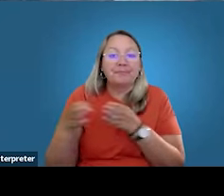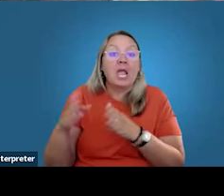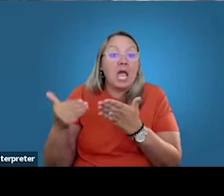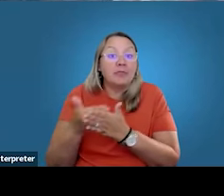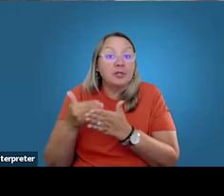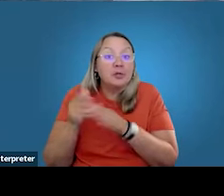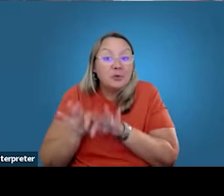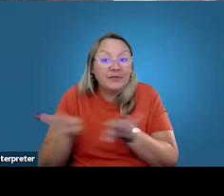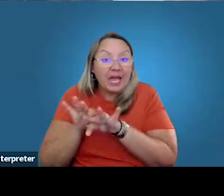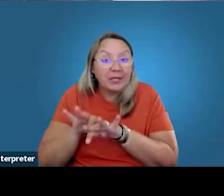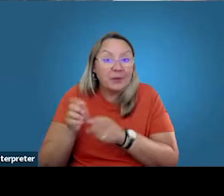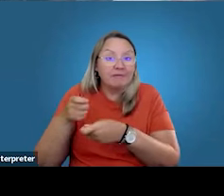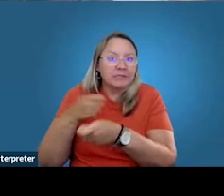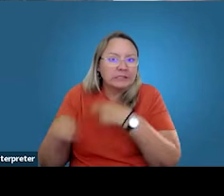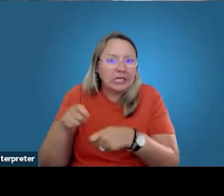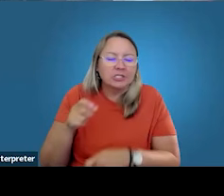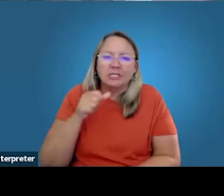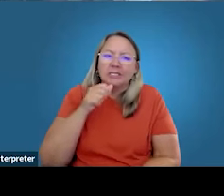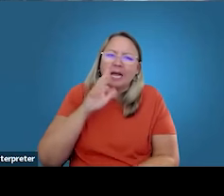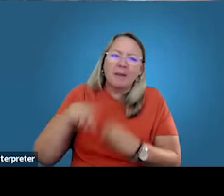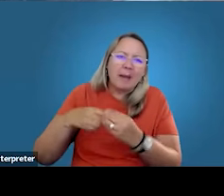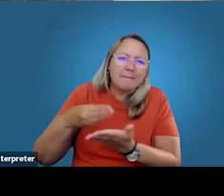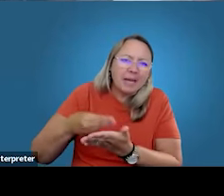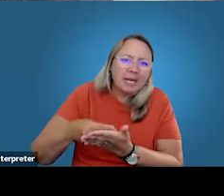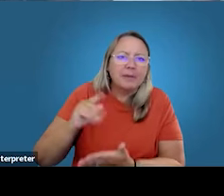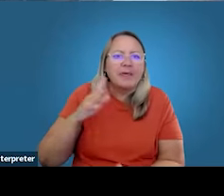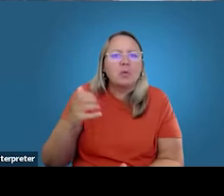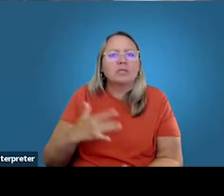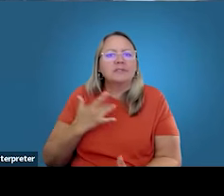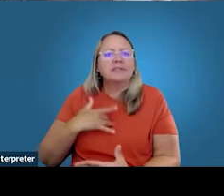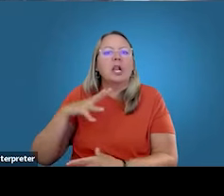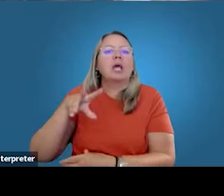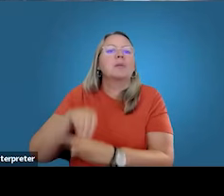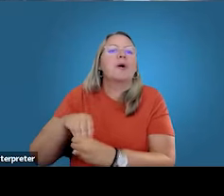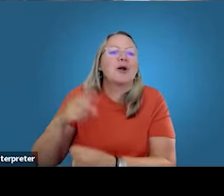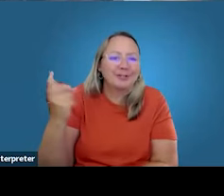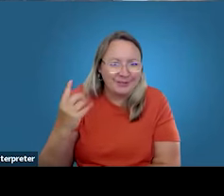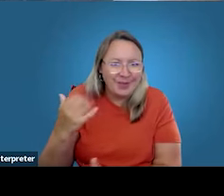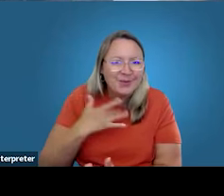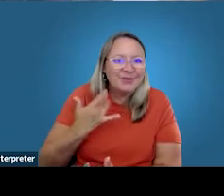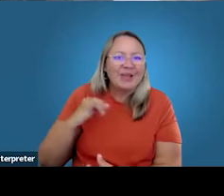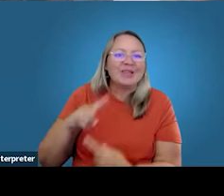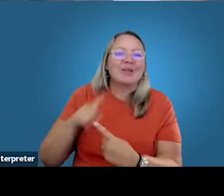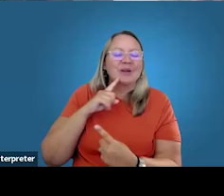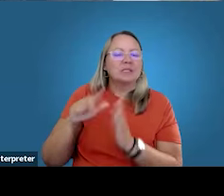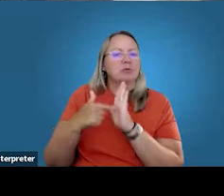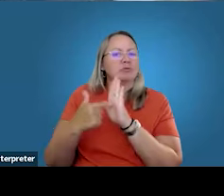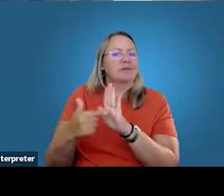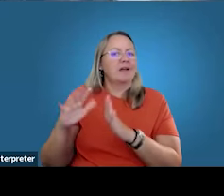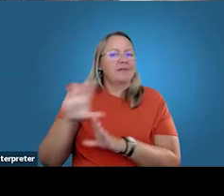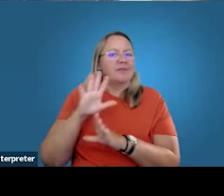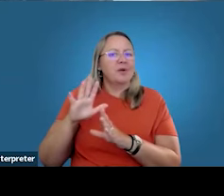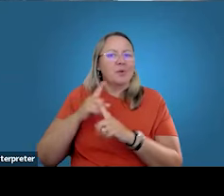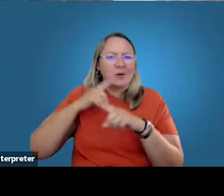about donating, whether that's time or money. They want to feel part of something. They want to feel like there is a reflection of their action. They